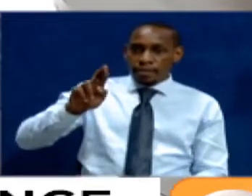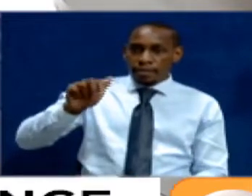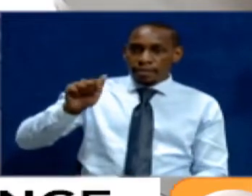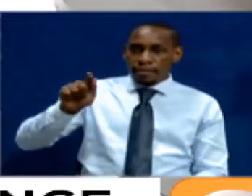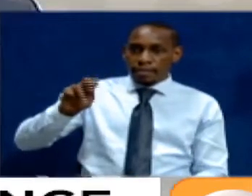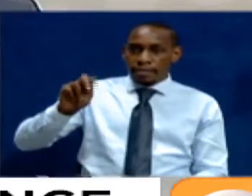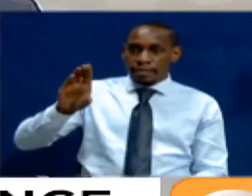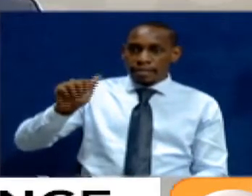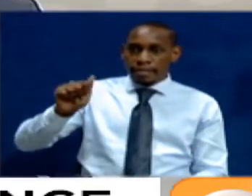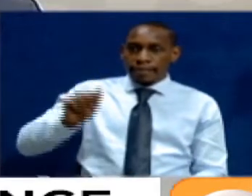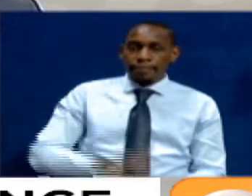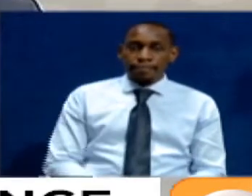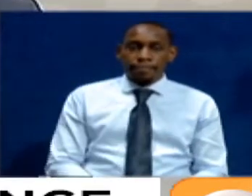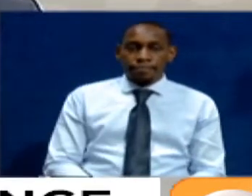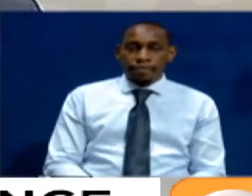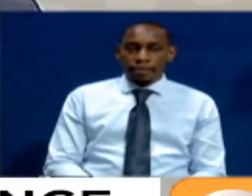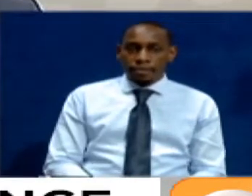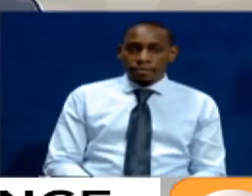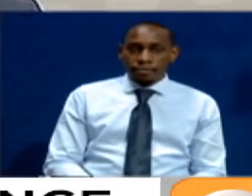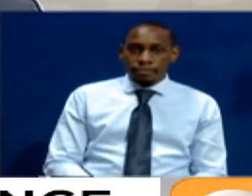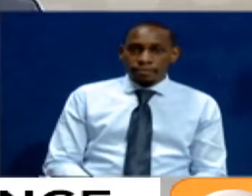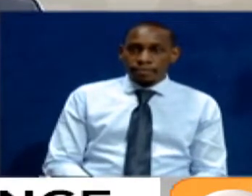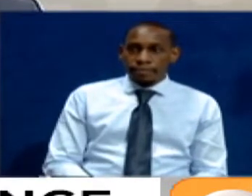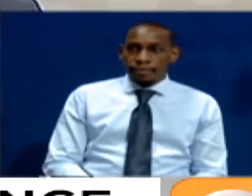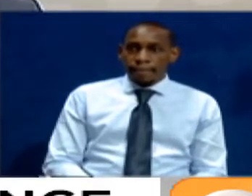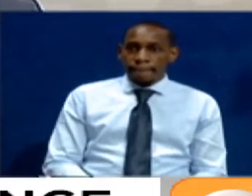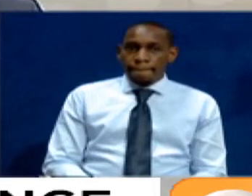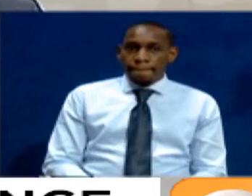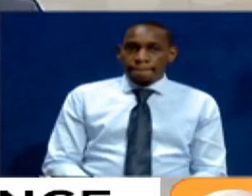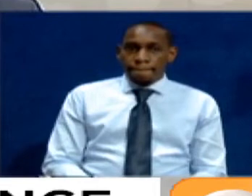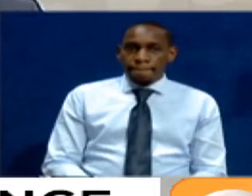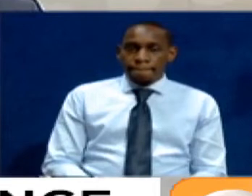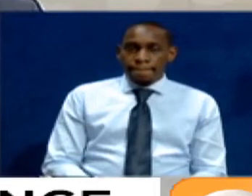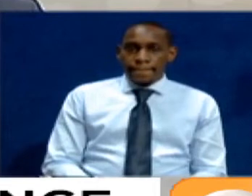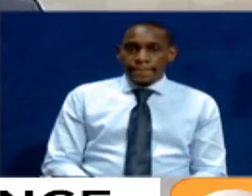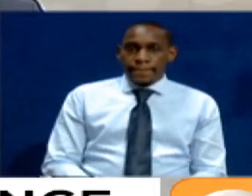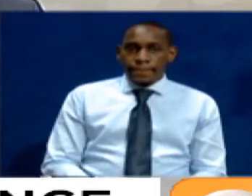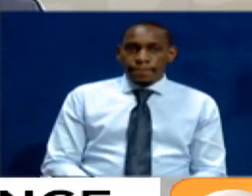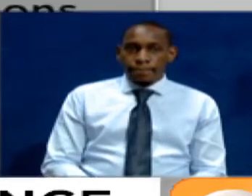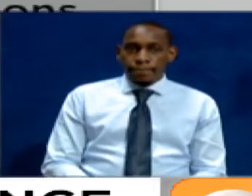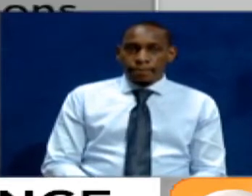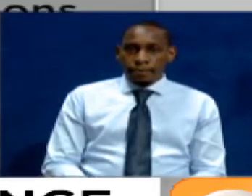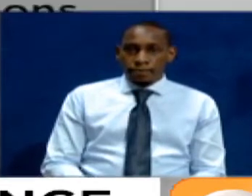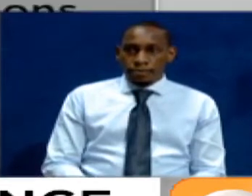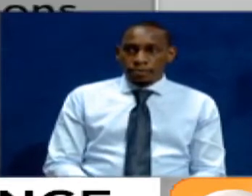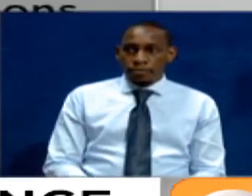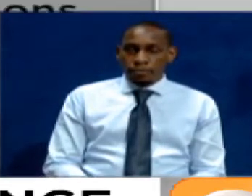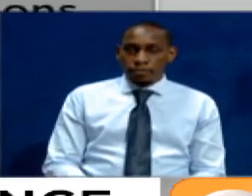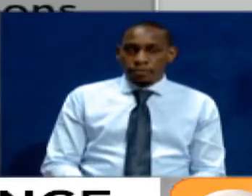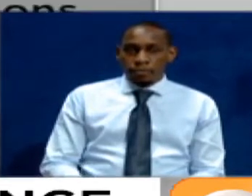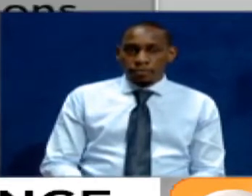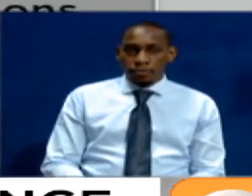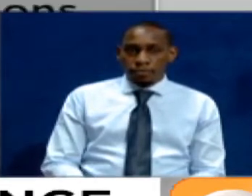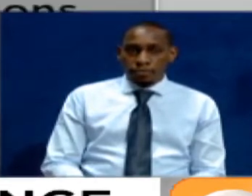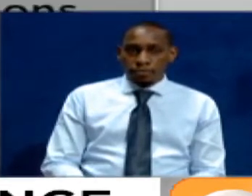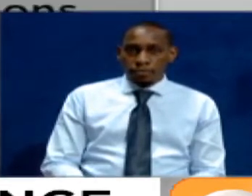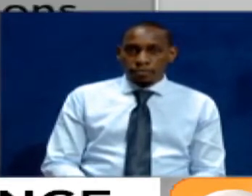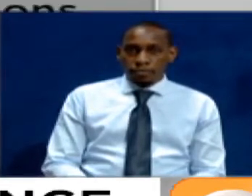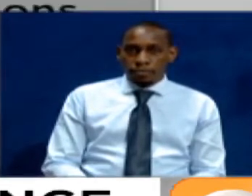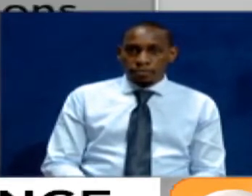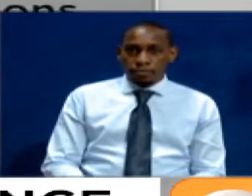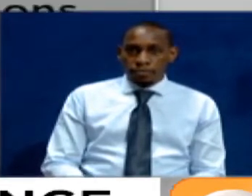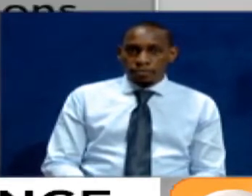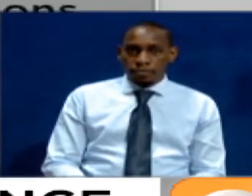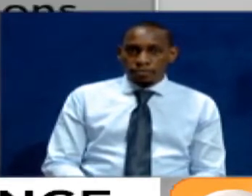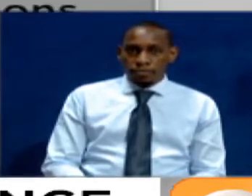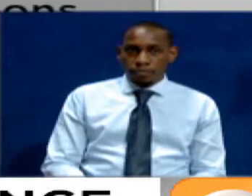specific. Thank you. Dr. Mugira, here's one question from D. Matthew. He says, is the vaccine being administered to